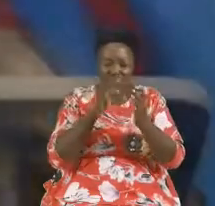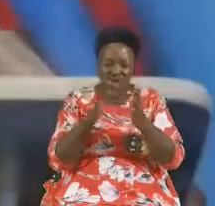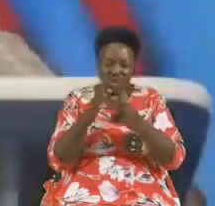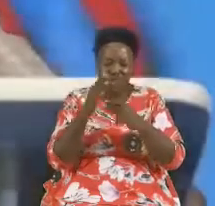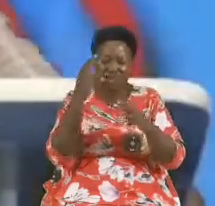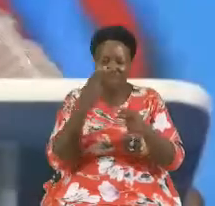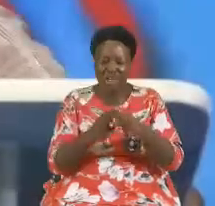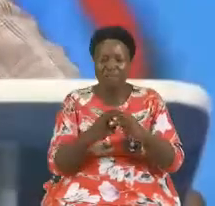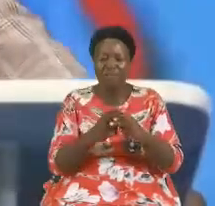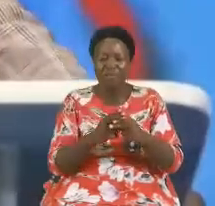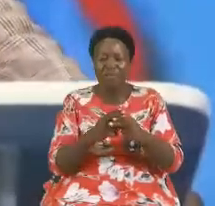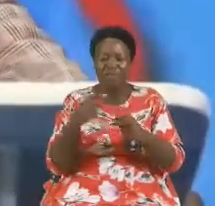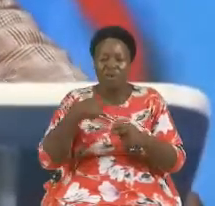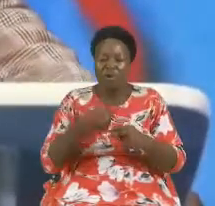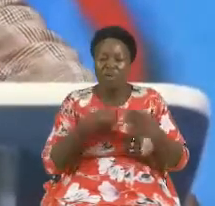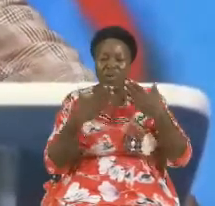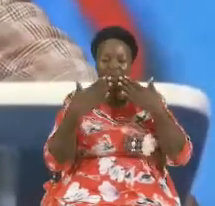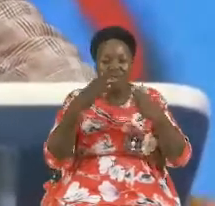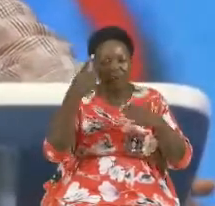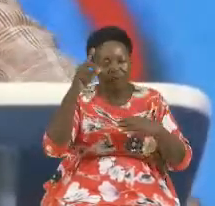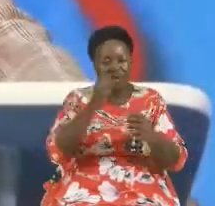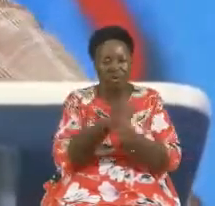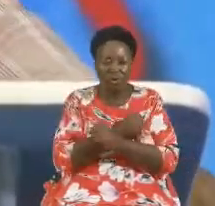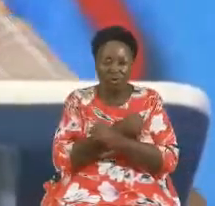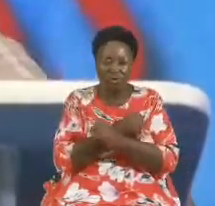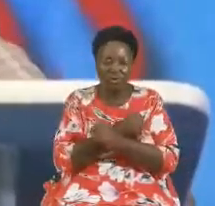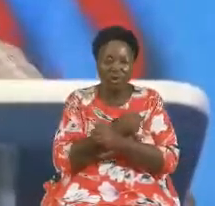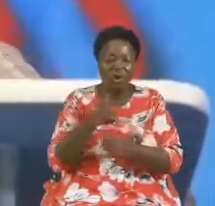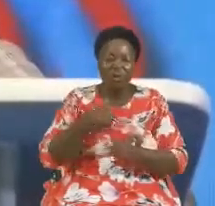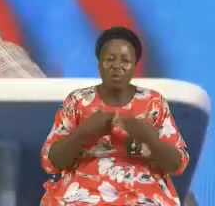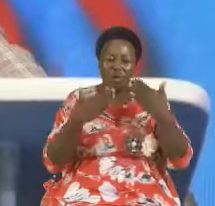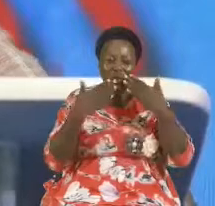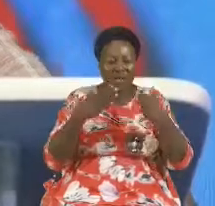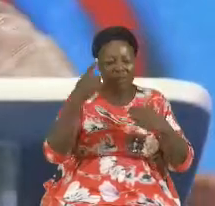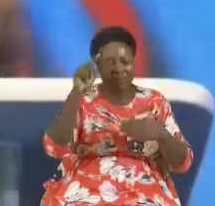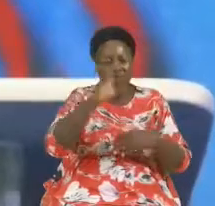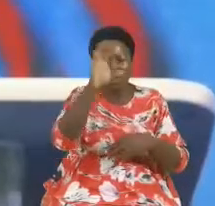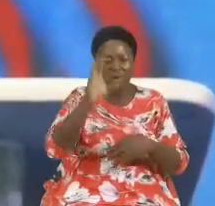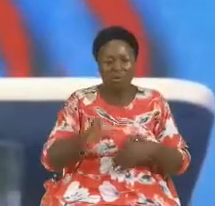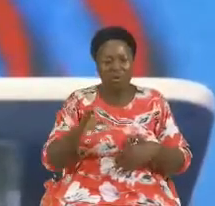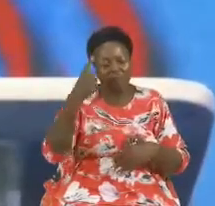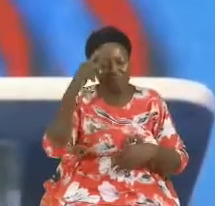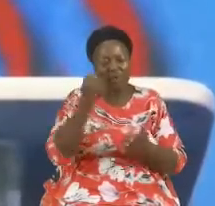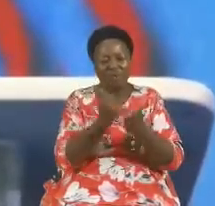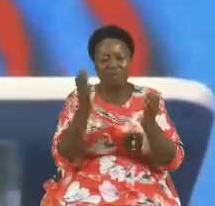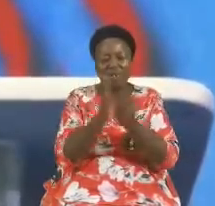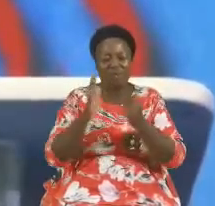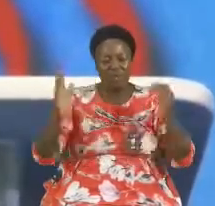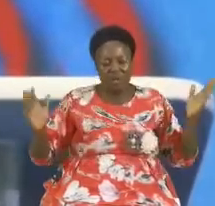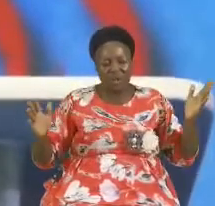Father, in Jesus' name. We